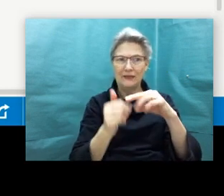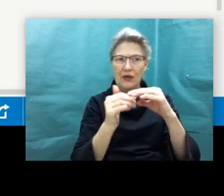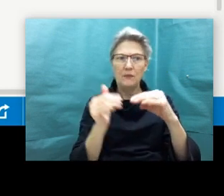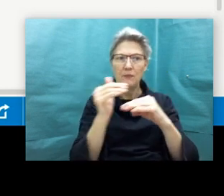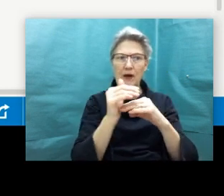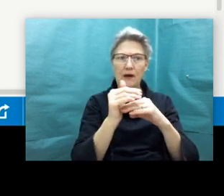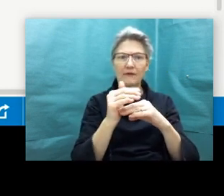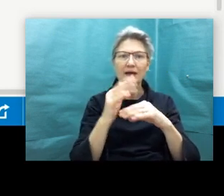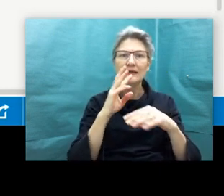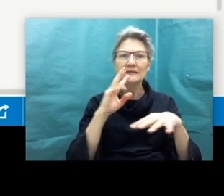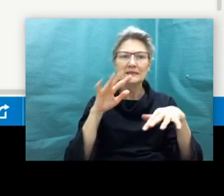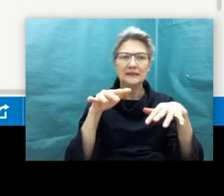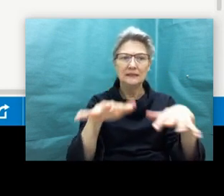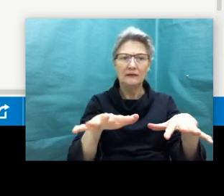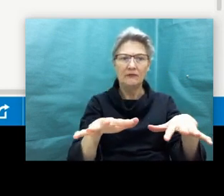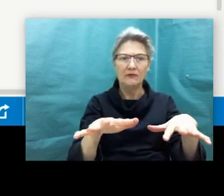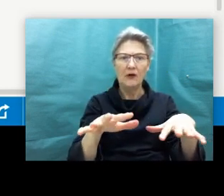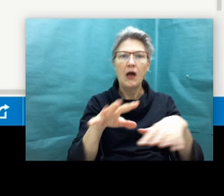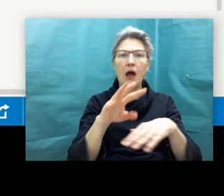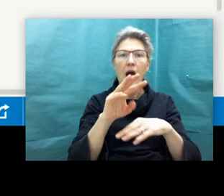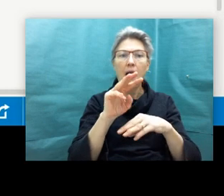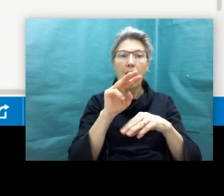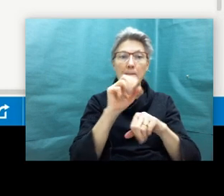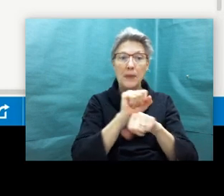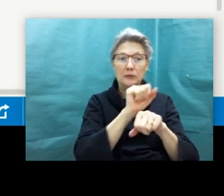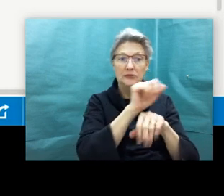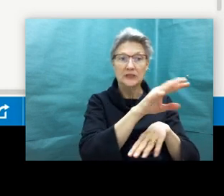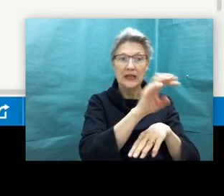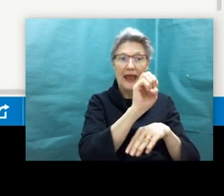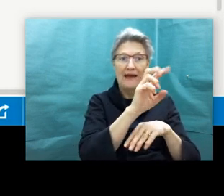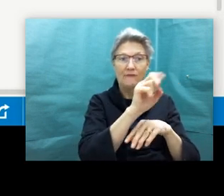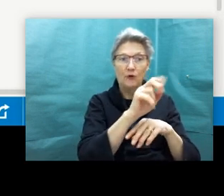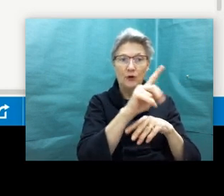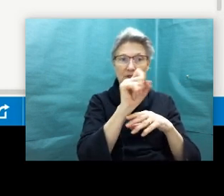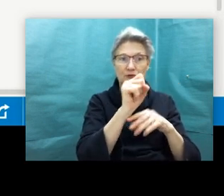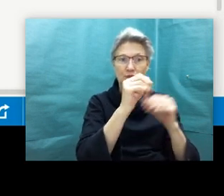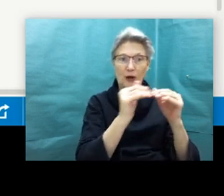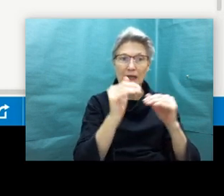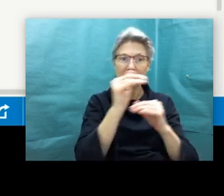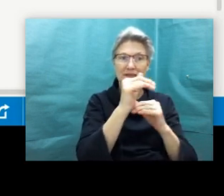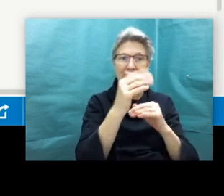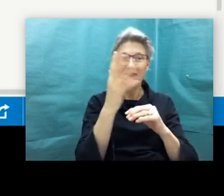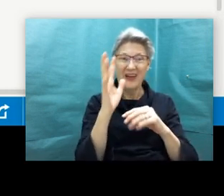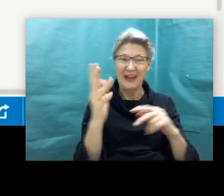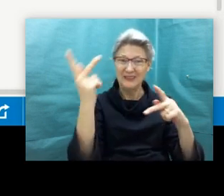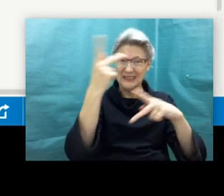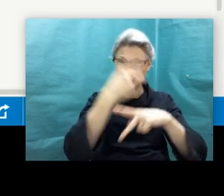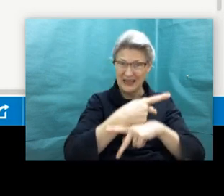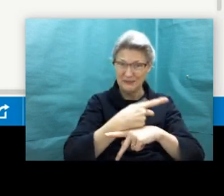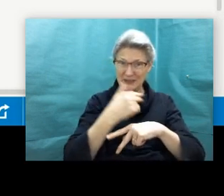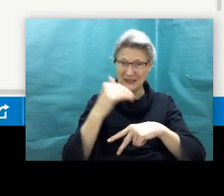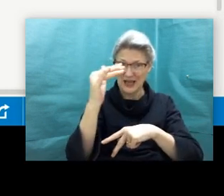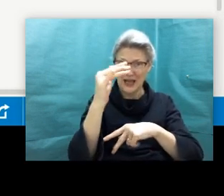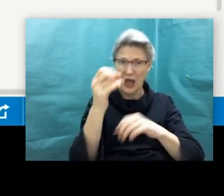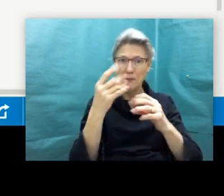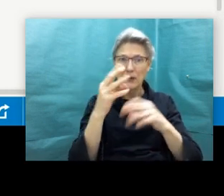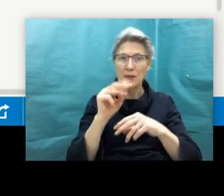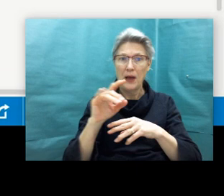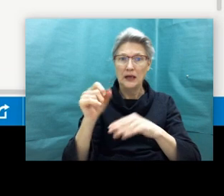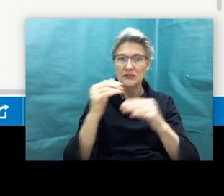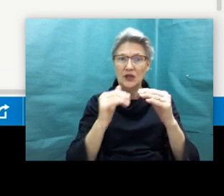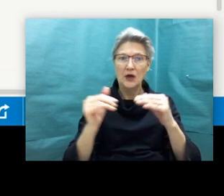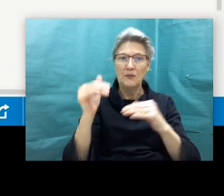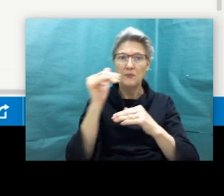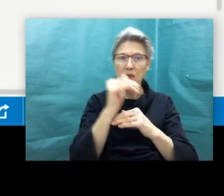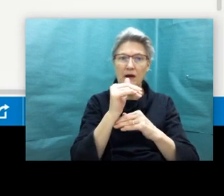rises about 5 times as high. About how many miles above sea level does Mount Everest rise? You probably caught that